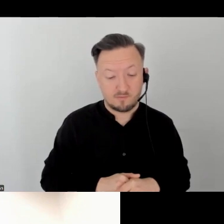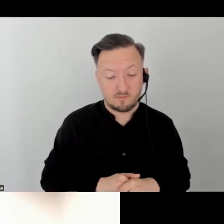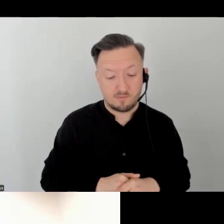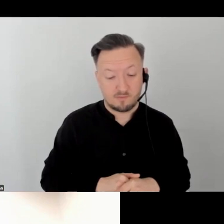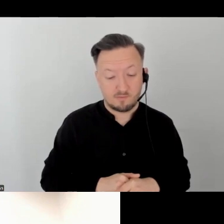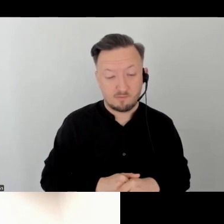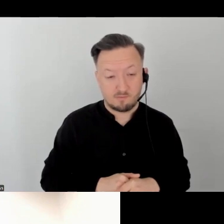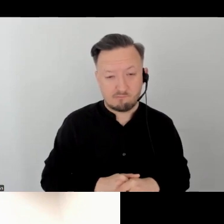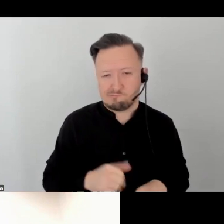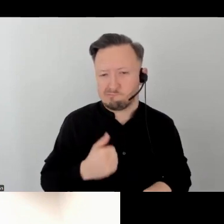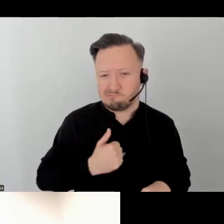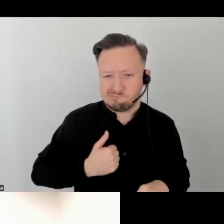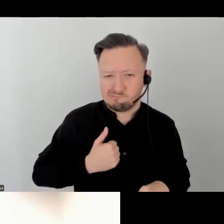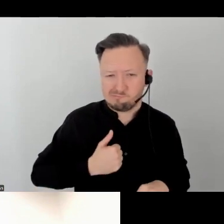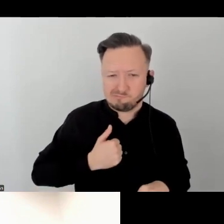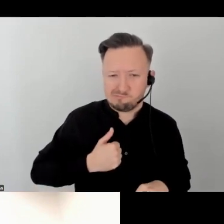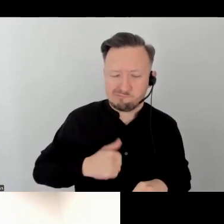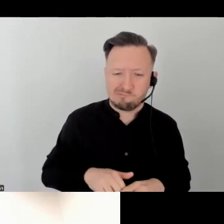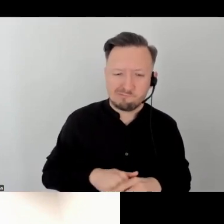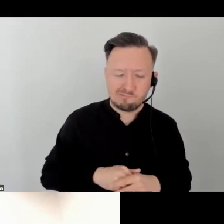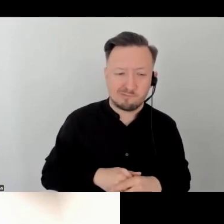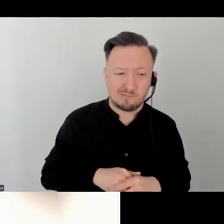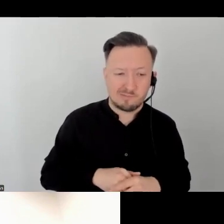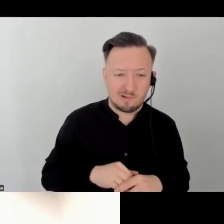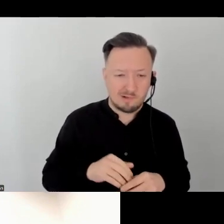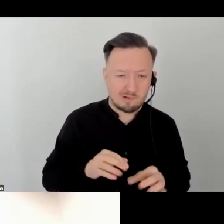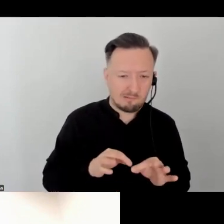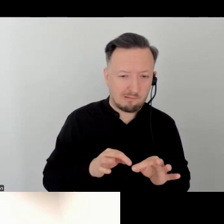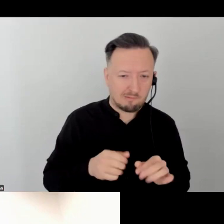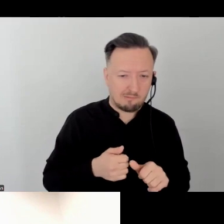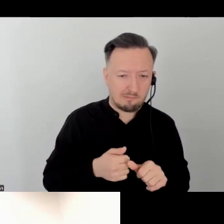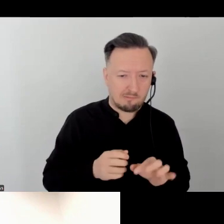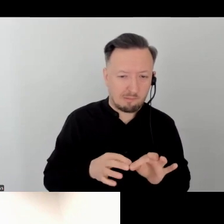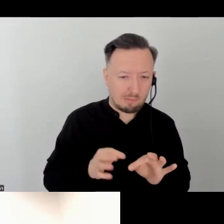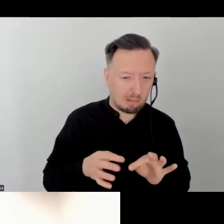My apologies for the delay here.